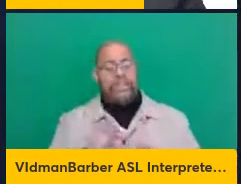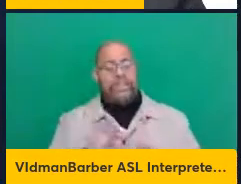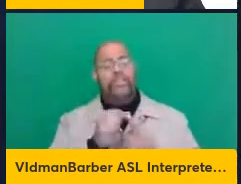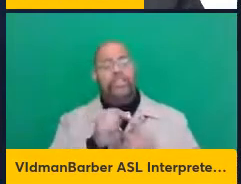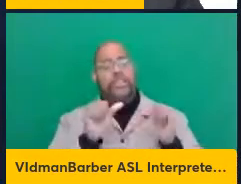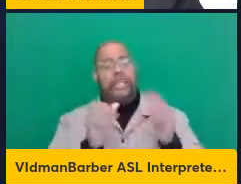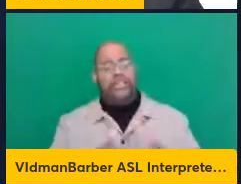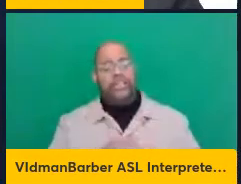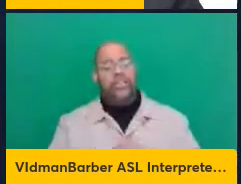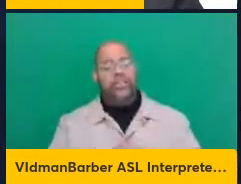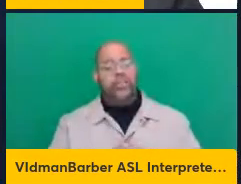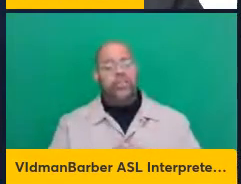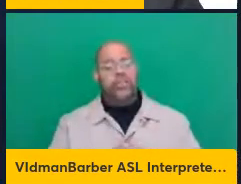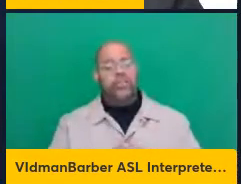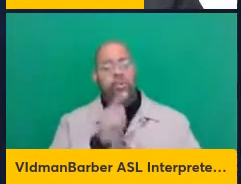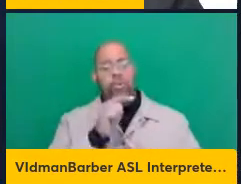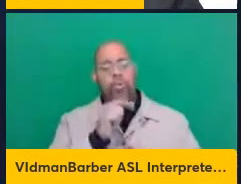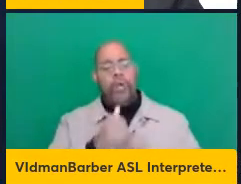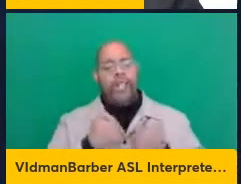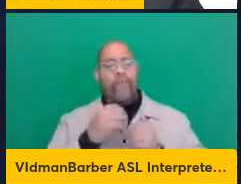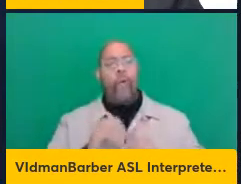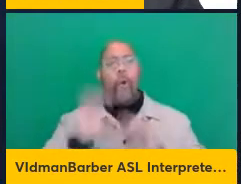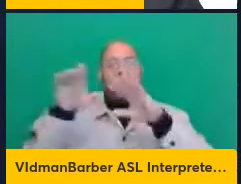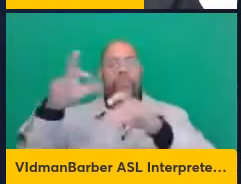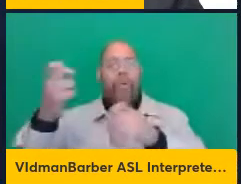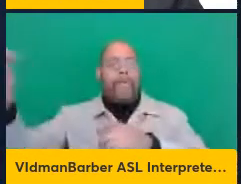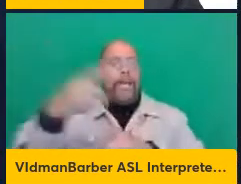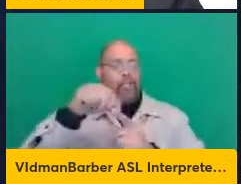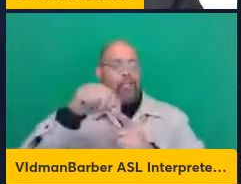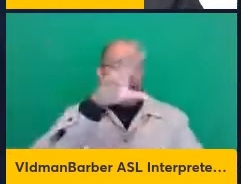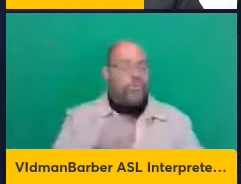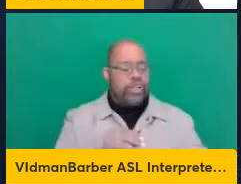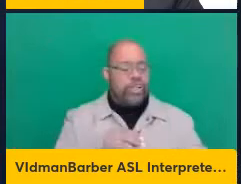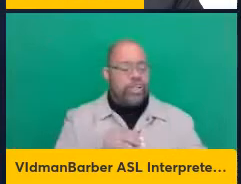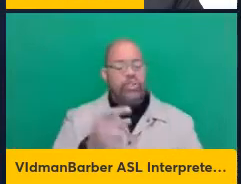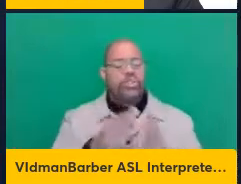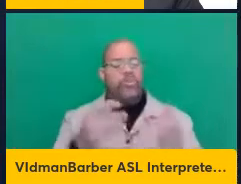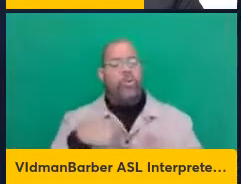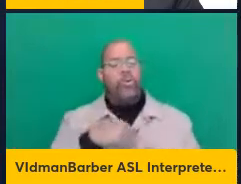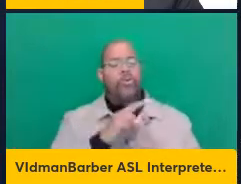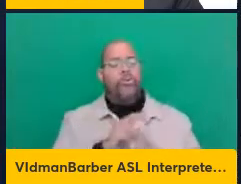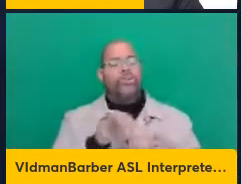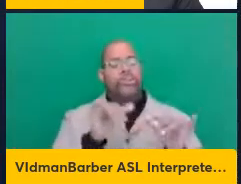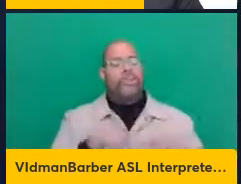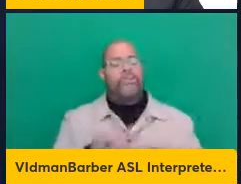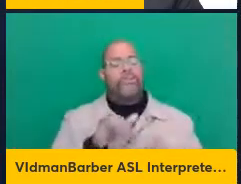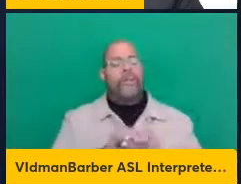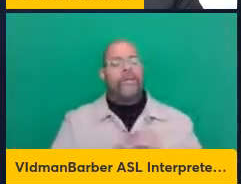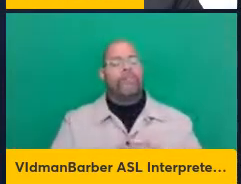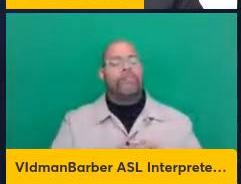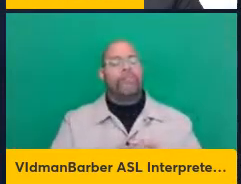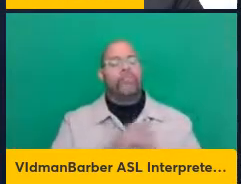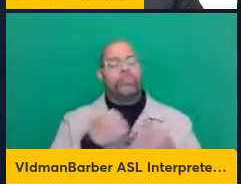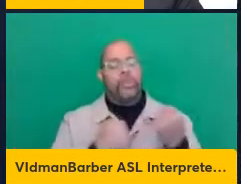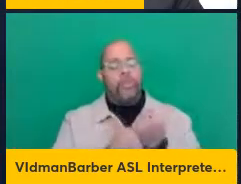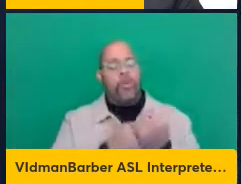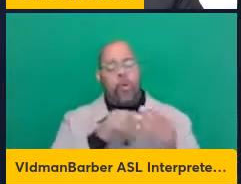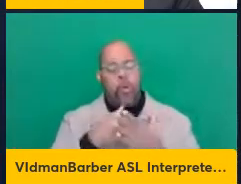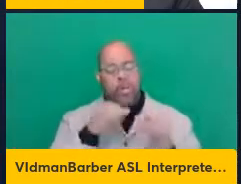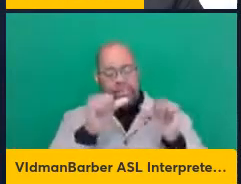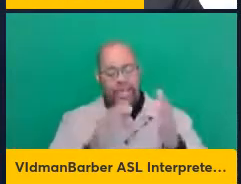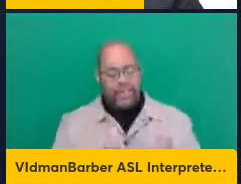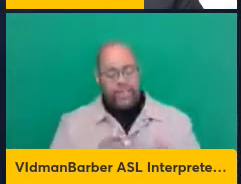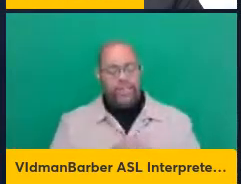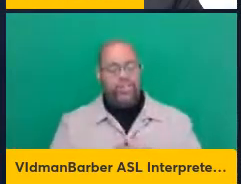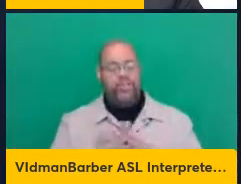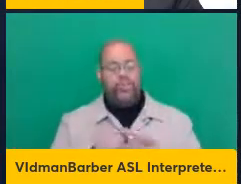who lived overseas and wanted to come back. So generally, we use a system where we support all our scientists